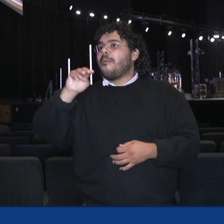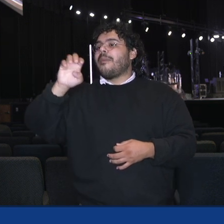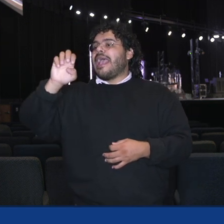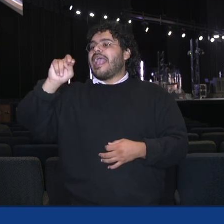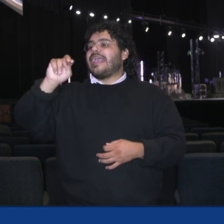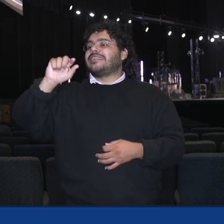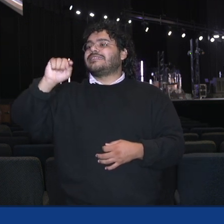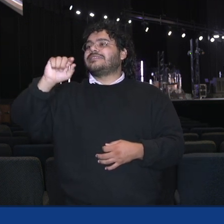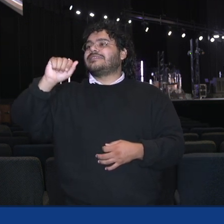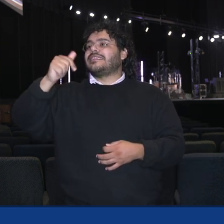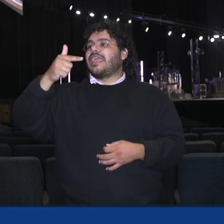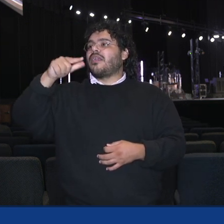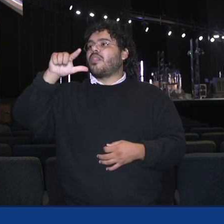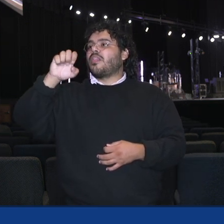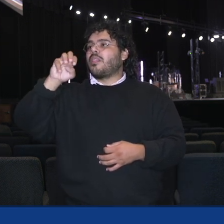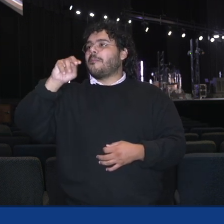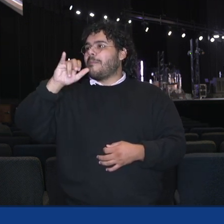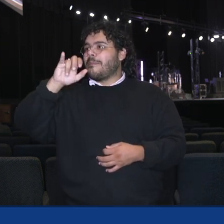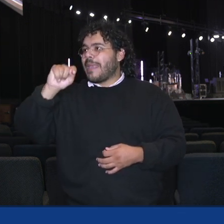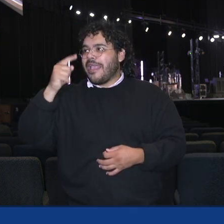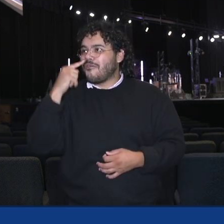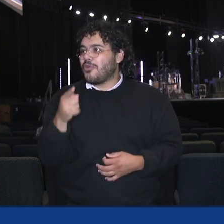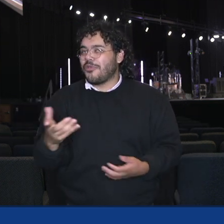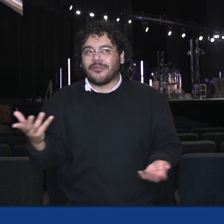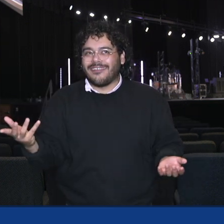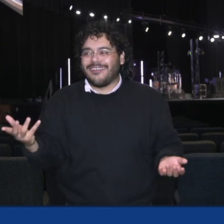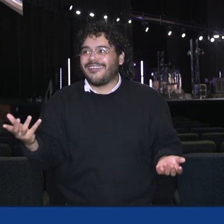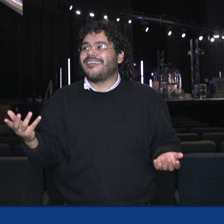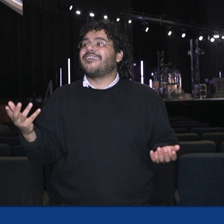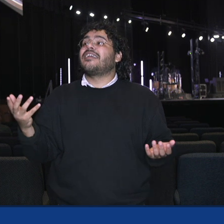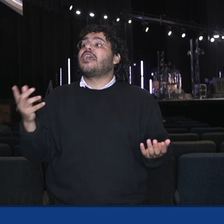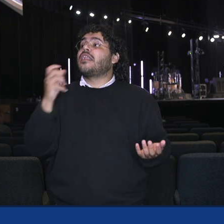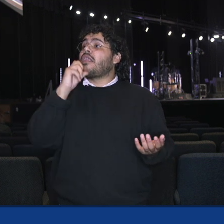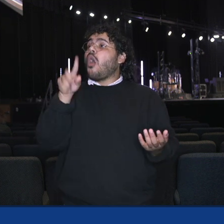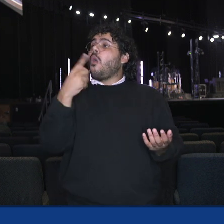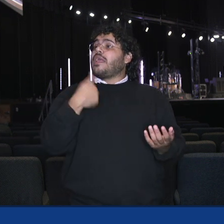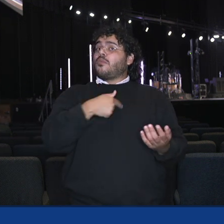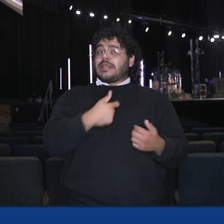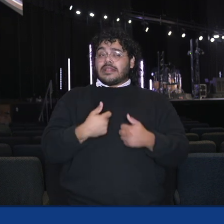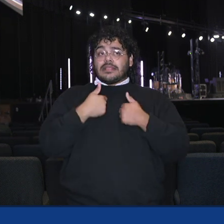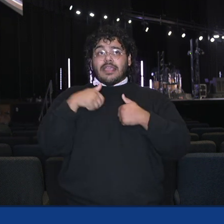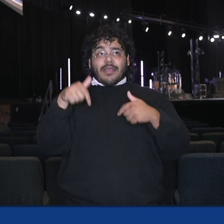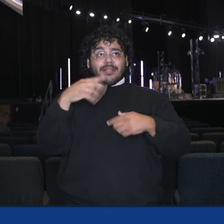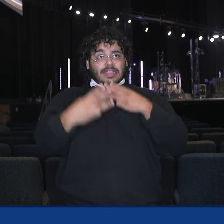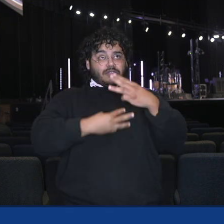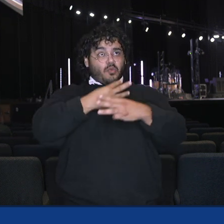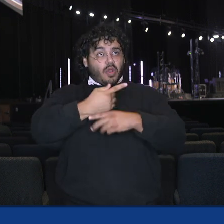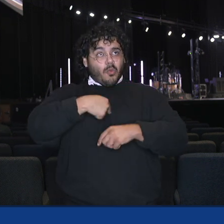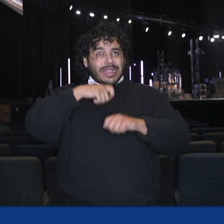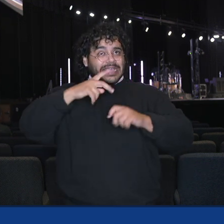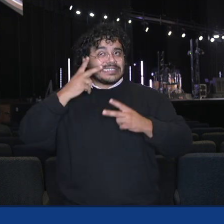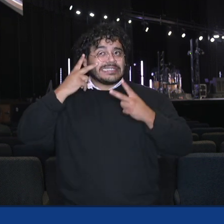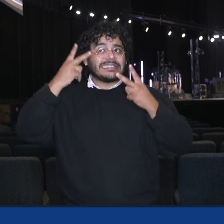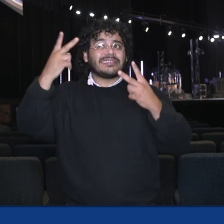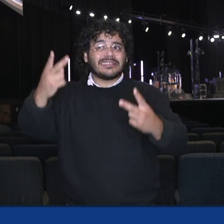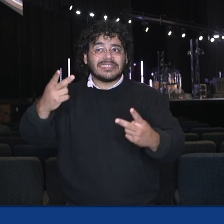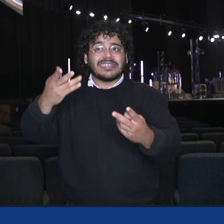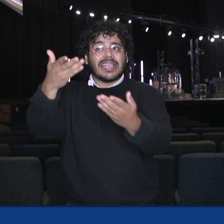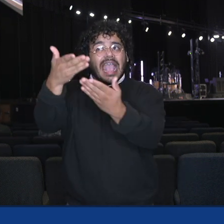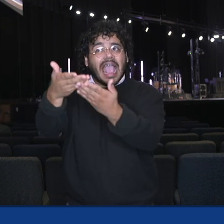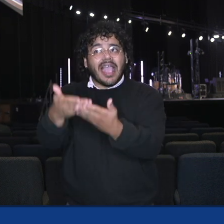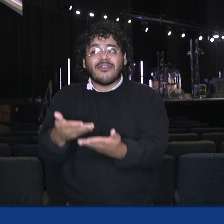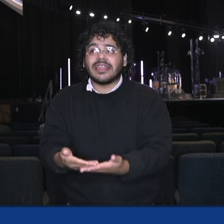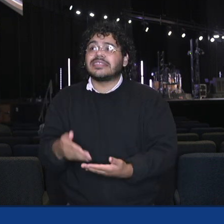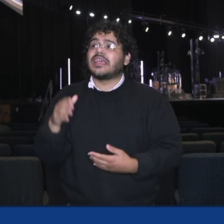So what Jesus understood is this. Not only do we live in a world where we can see evidence